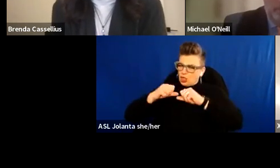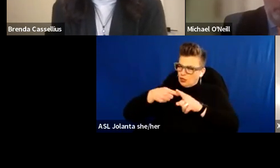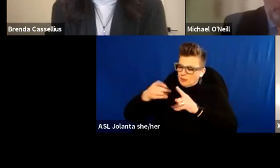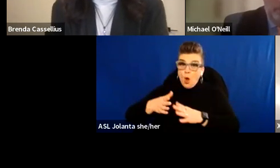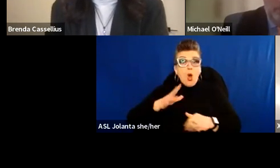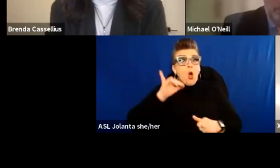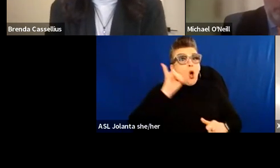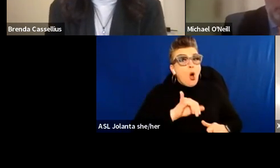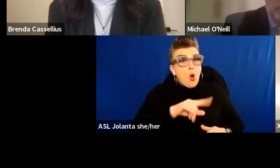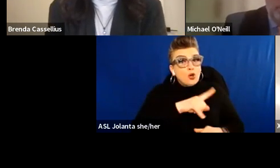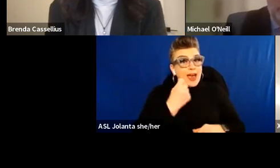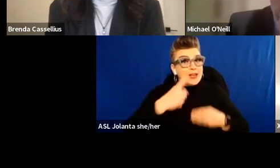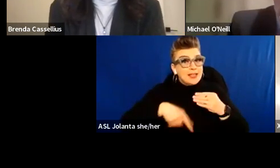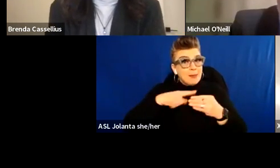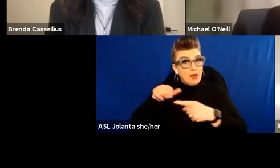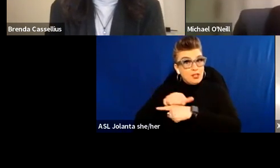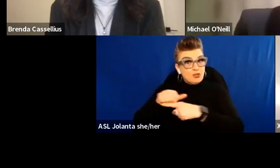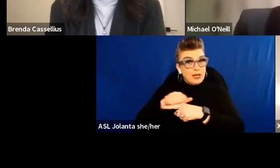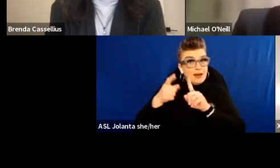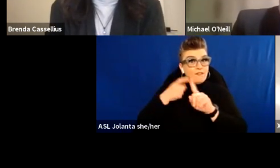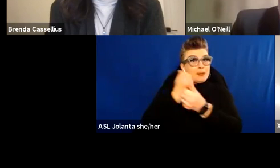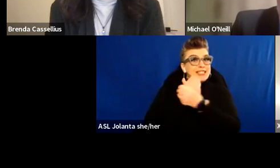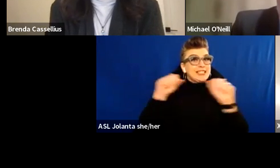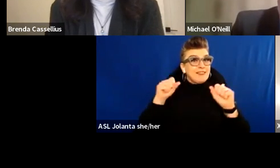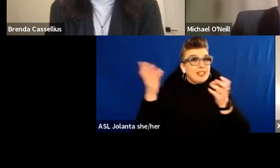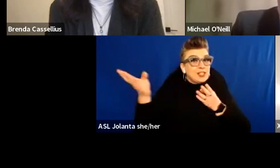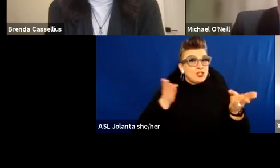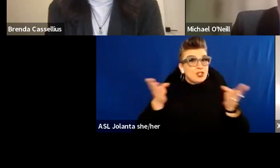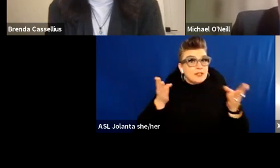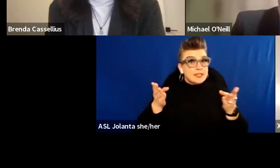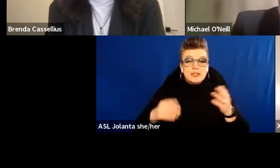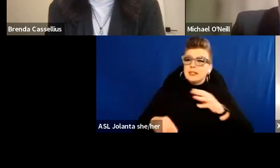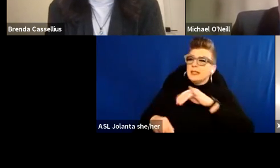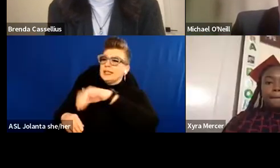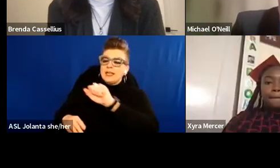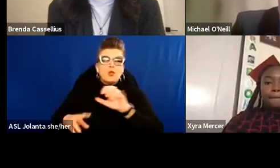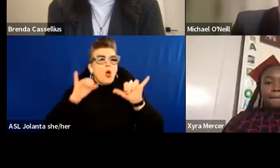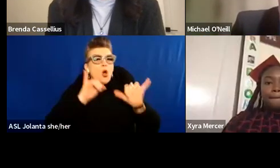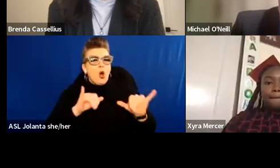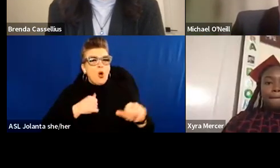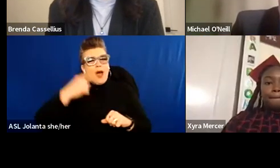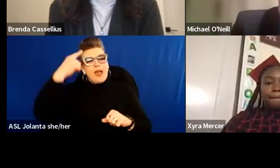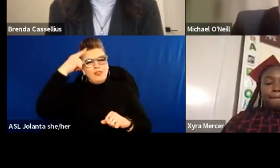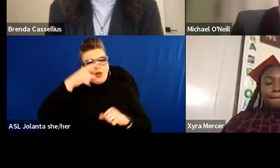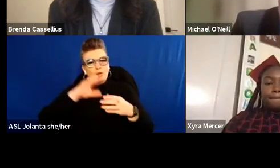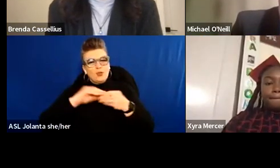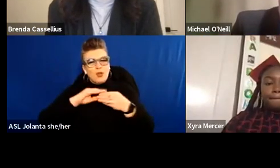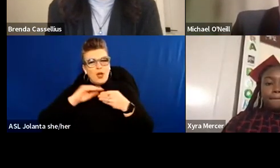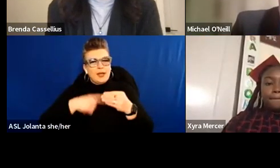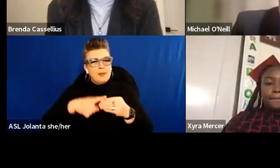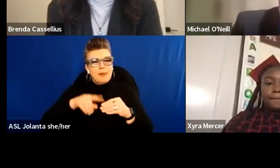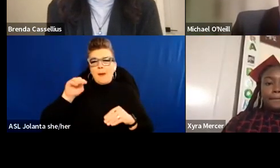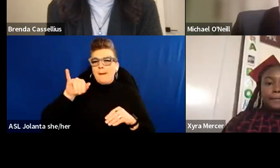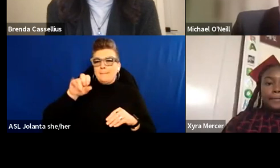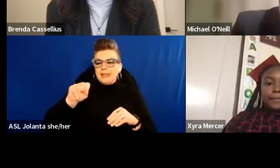asking about the training from our safety services side right okay i thought you were talking about ms daly's presentation and our